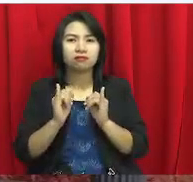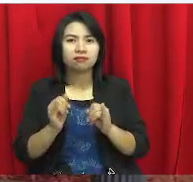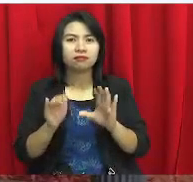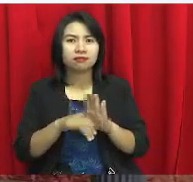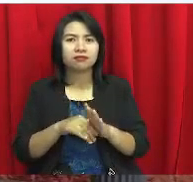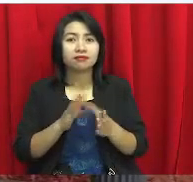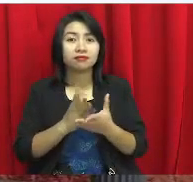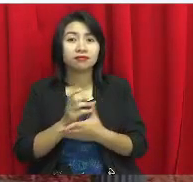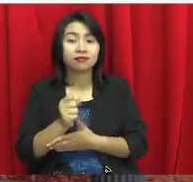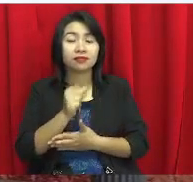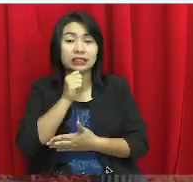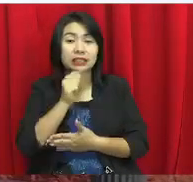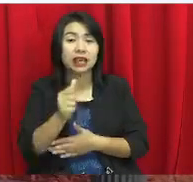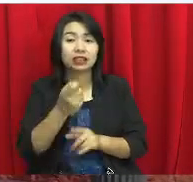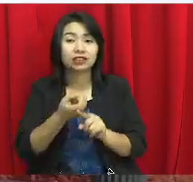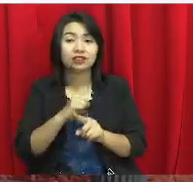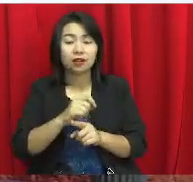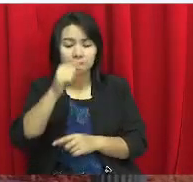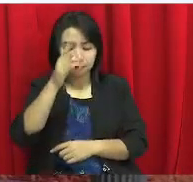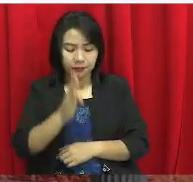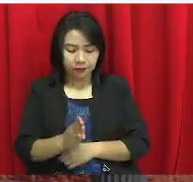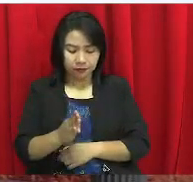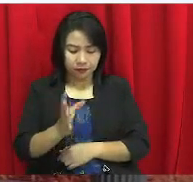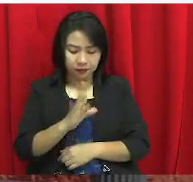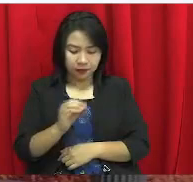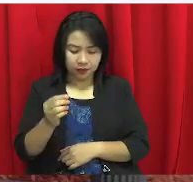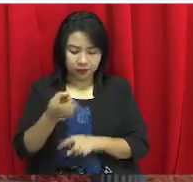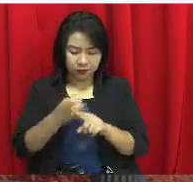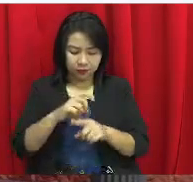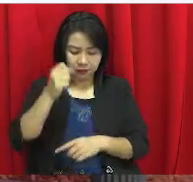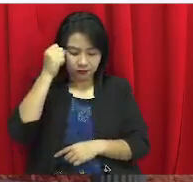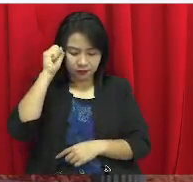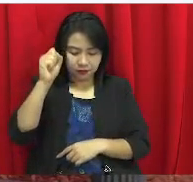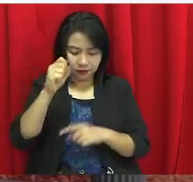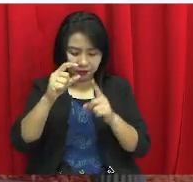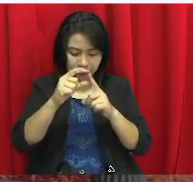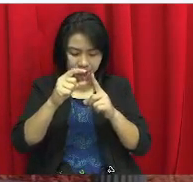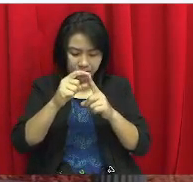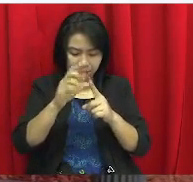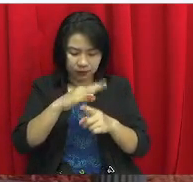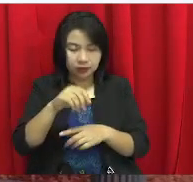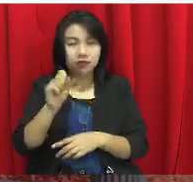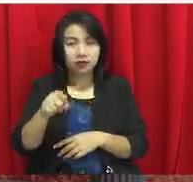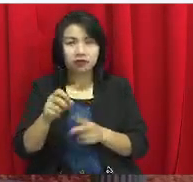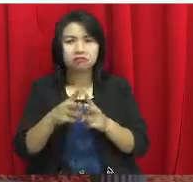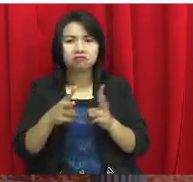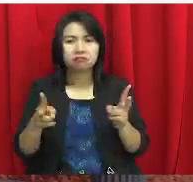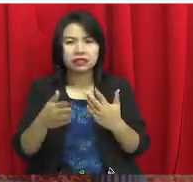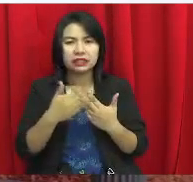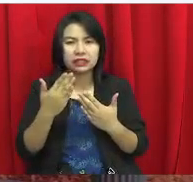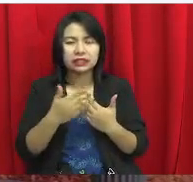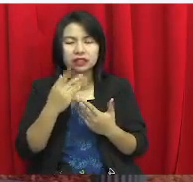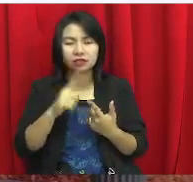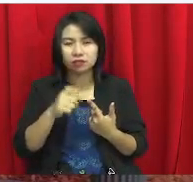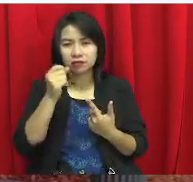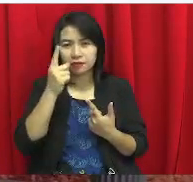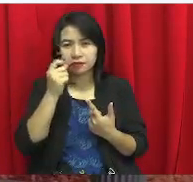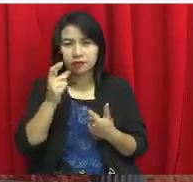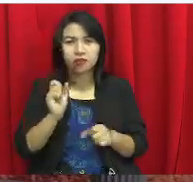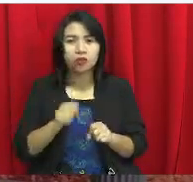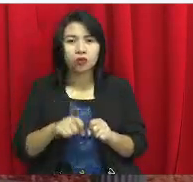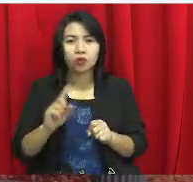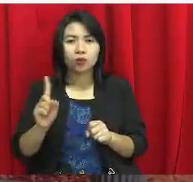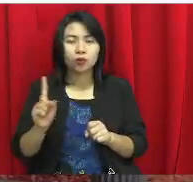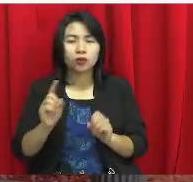righteousness is not coming from God and from His Word. Napakasimple lang yan. Kaya nga, ang tinuturo sa atin